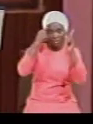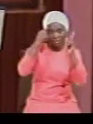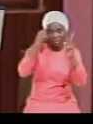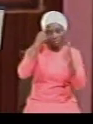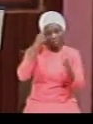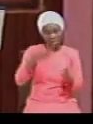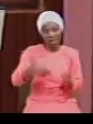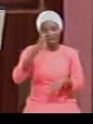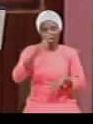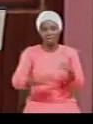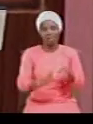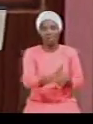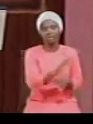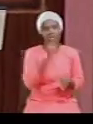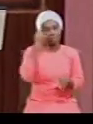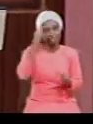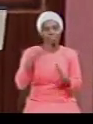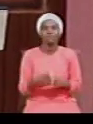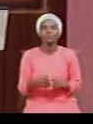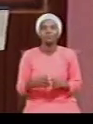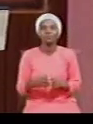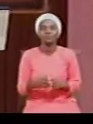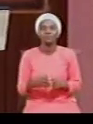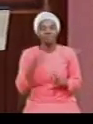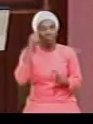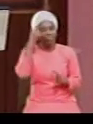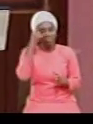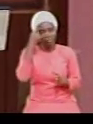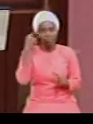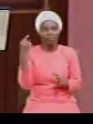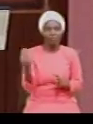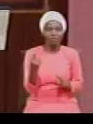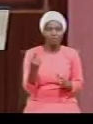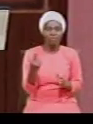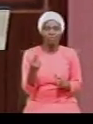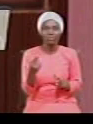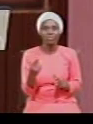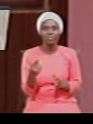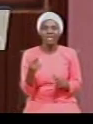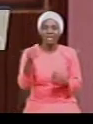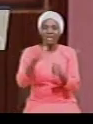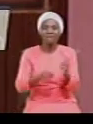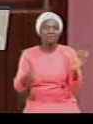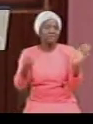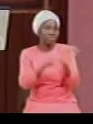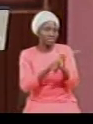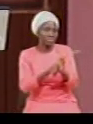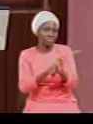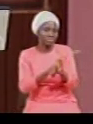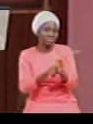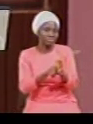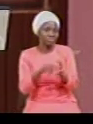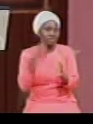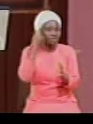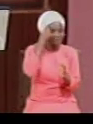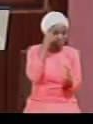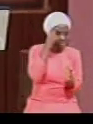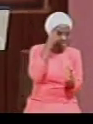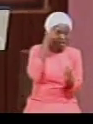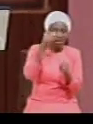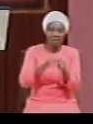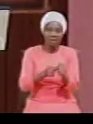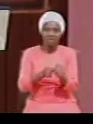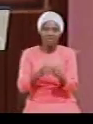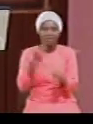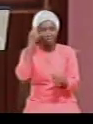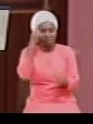always bring into captivity every negative thought. Every thought